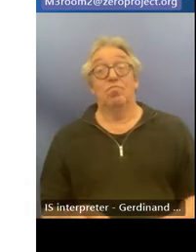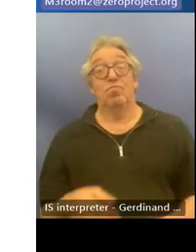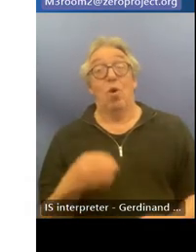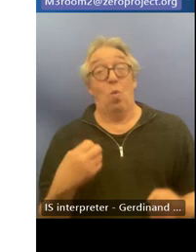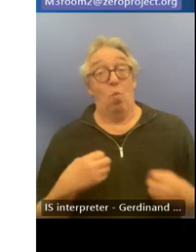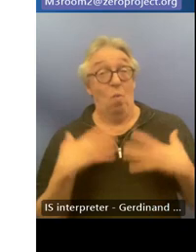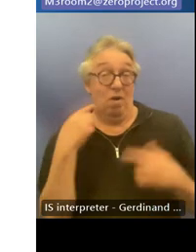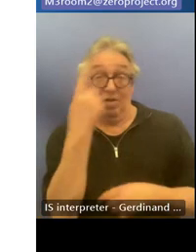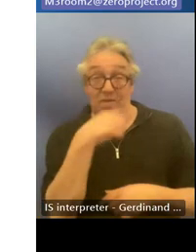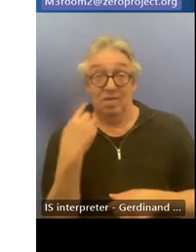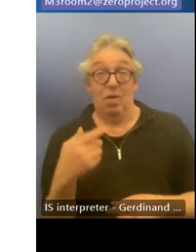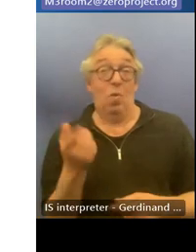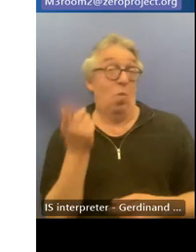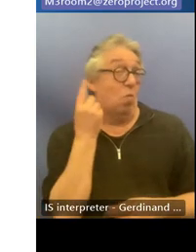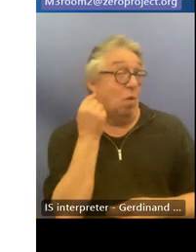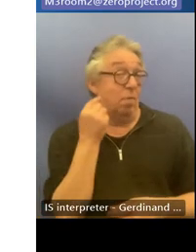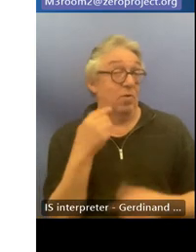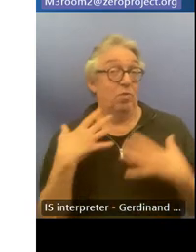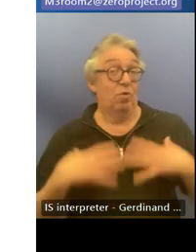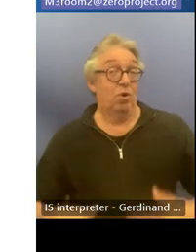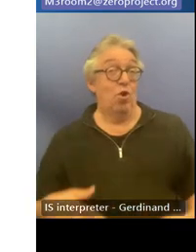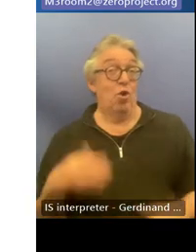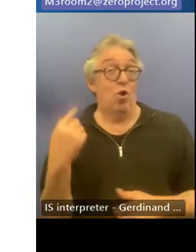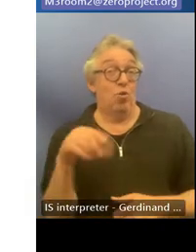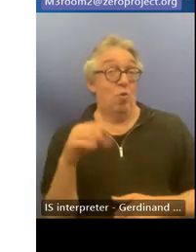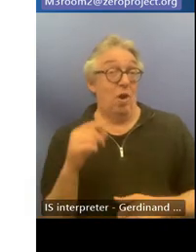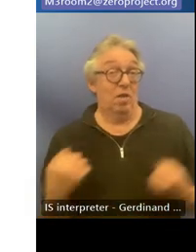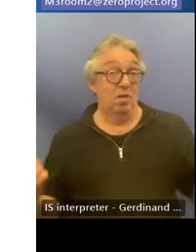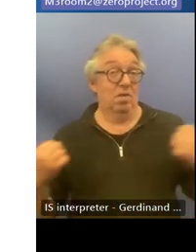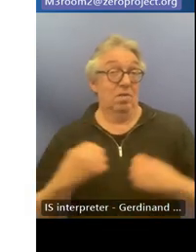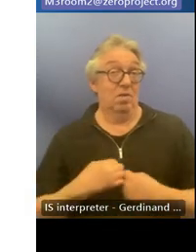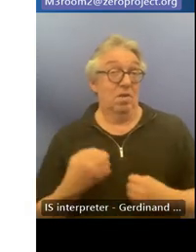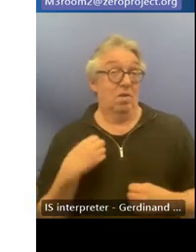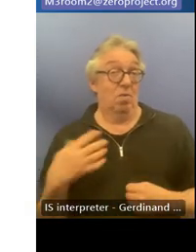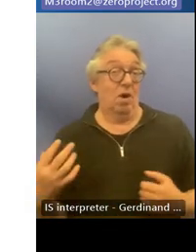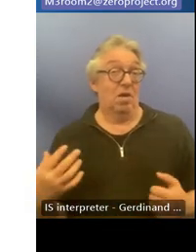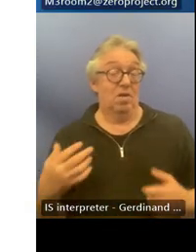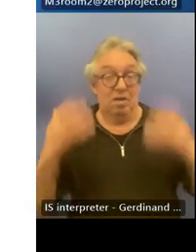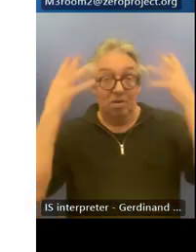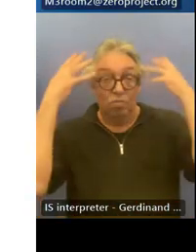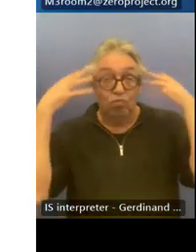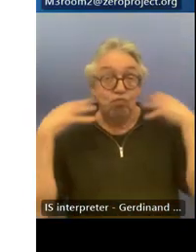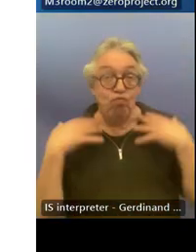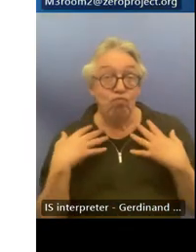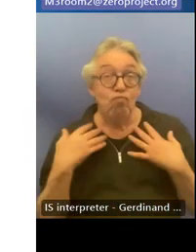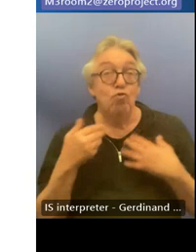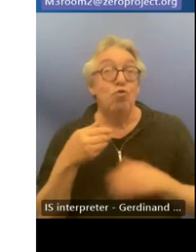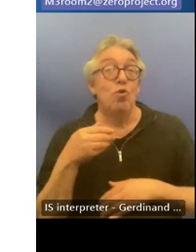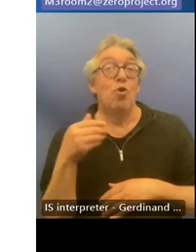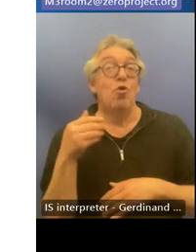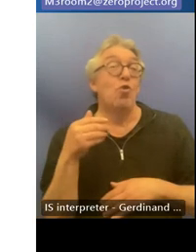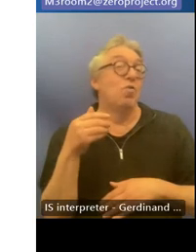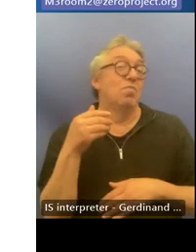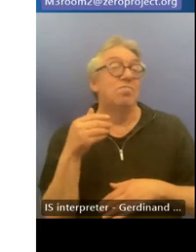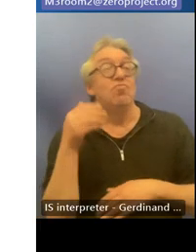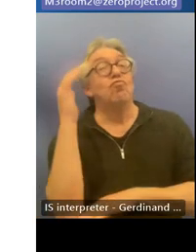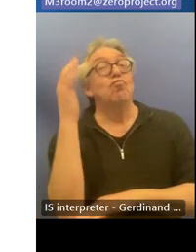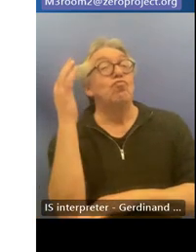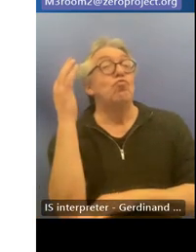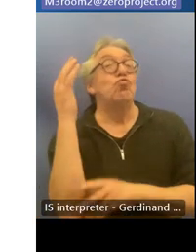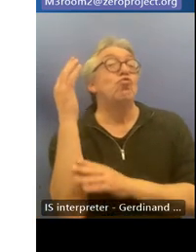wearing a green dress and a white blazer, and I have long brown hair. So, about